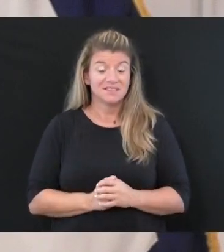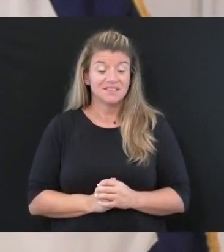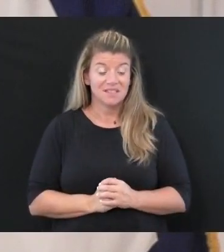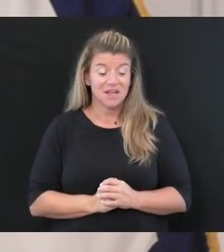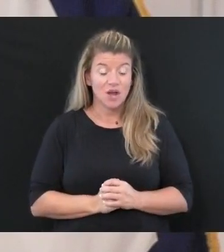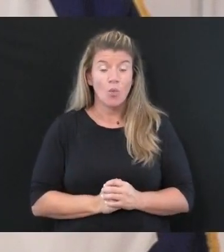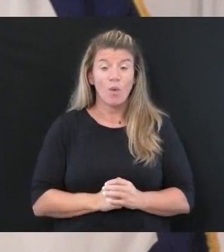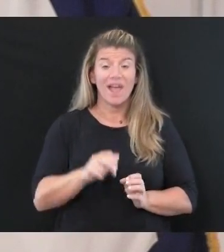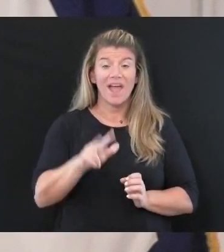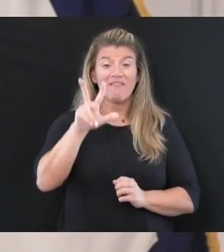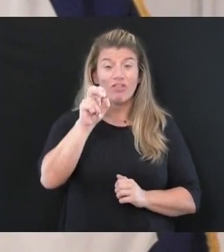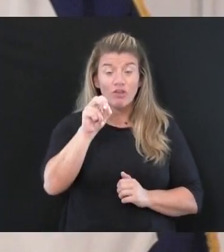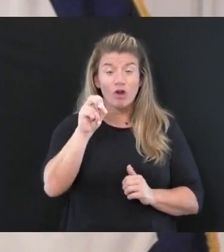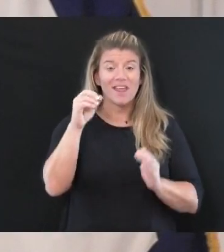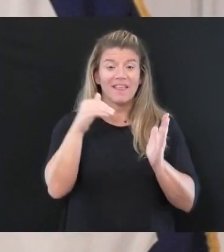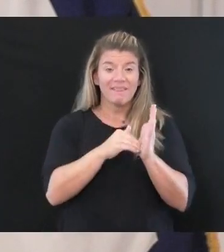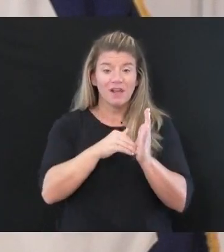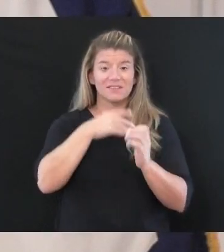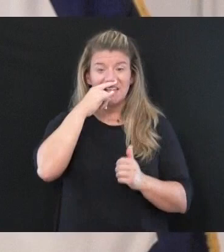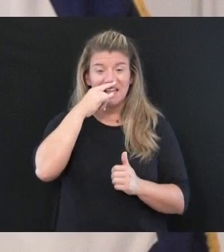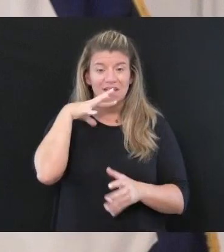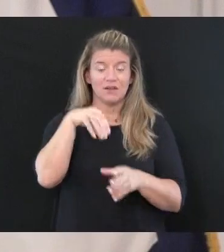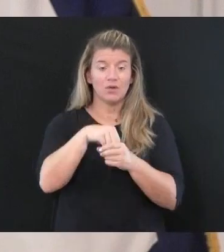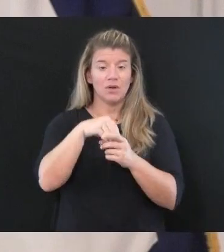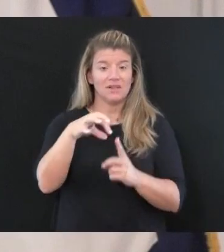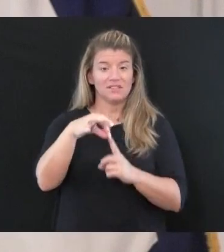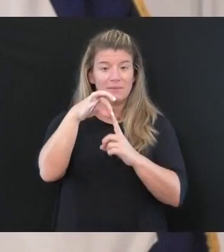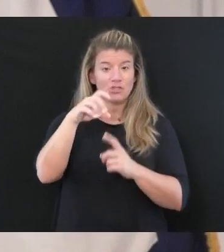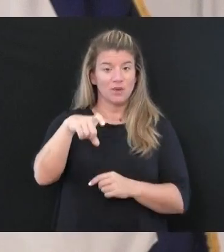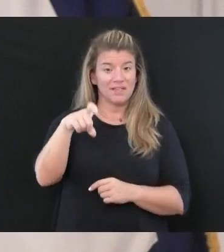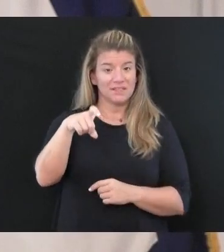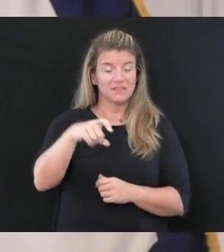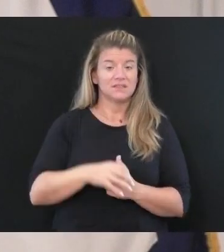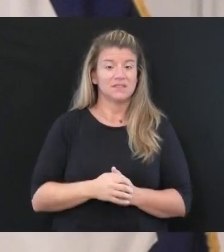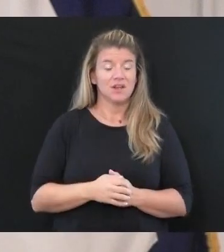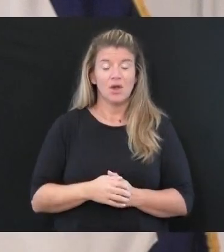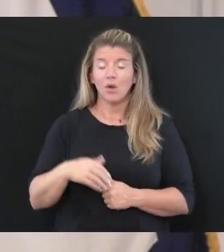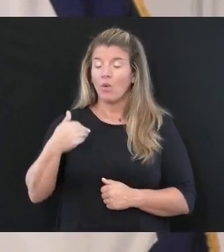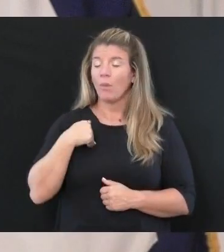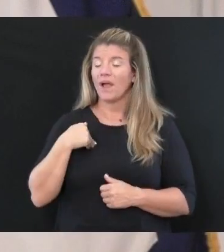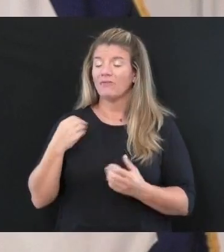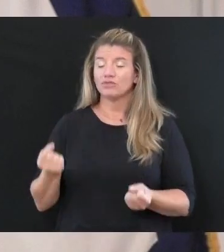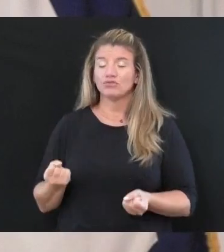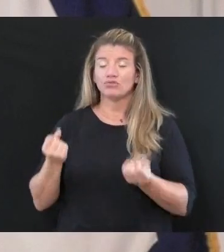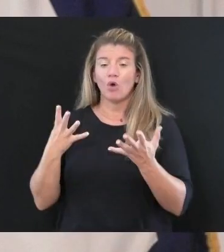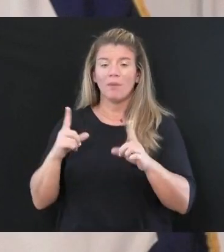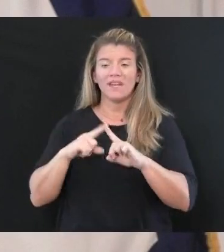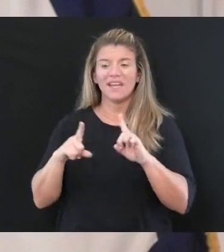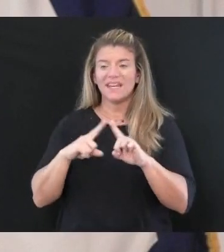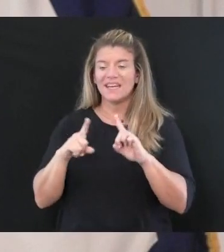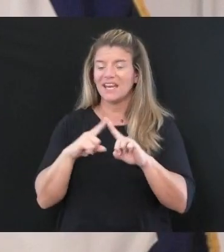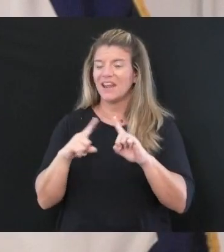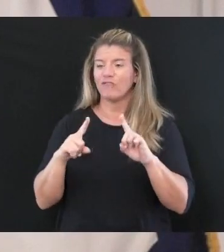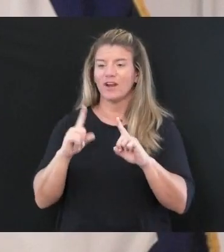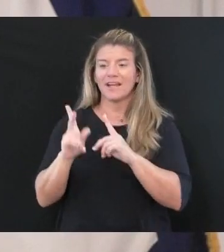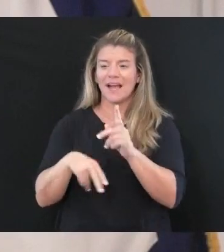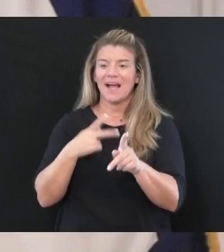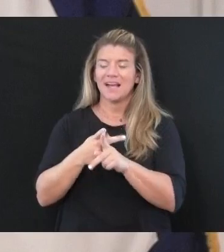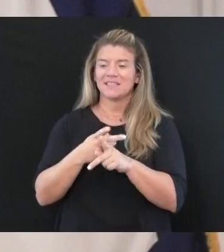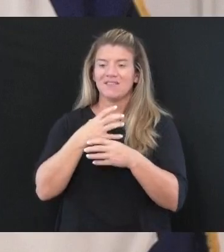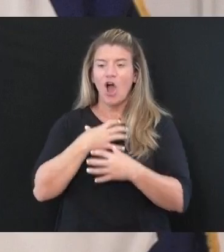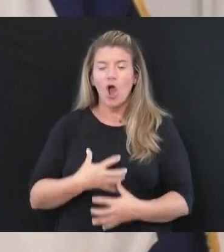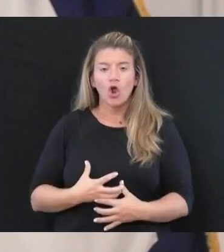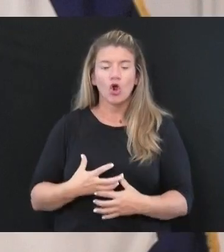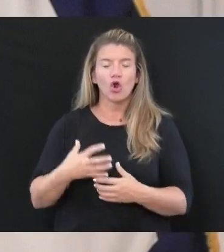30,000 kids in special needs. We have so many different ramifications of hunger and meals